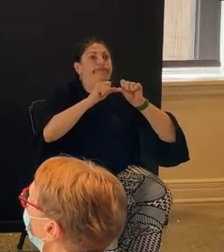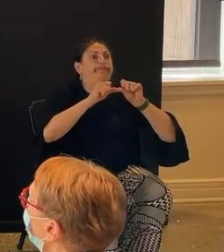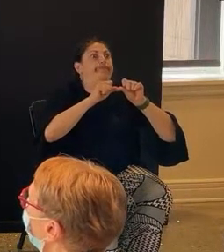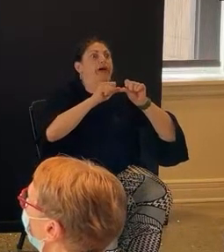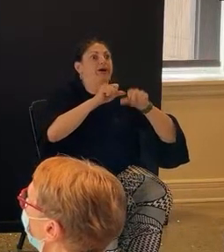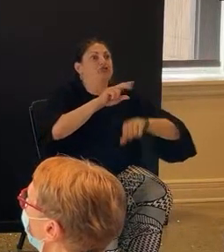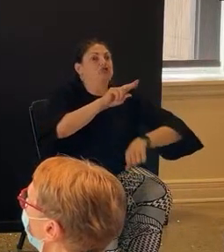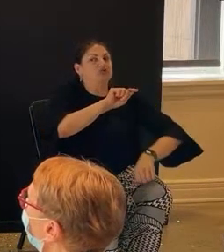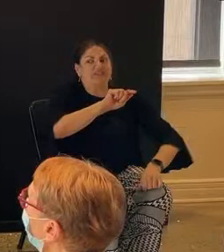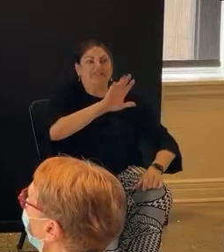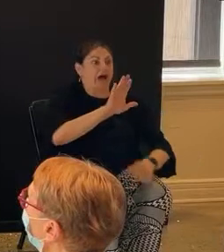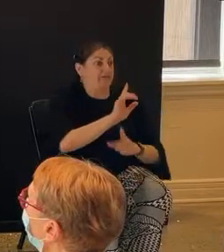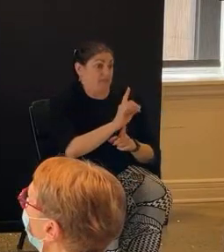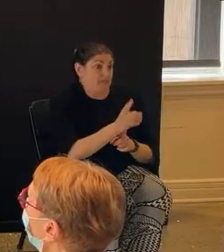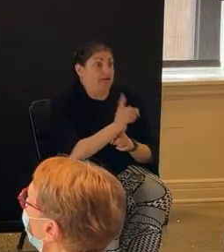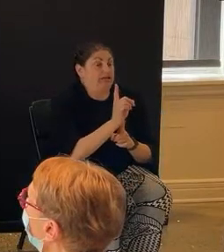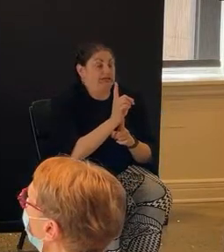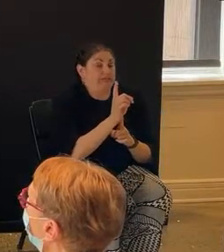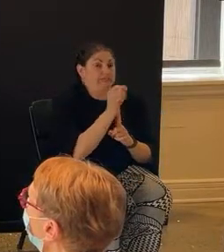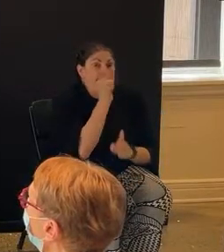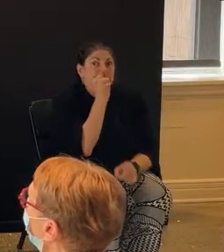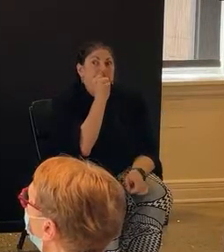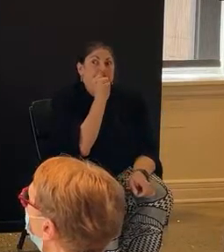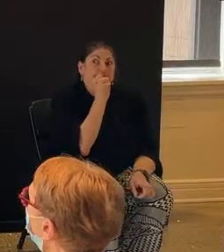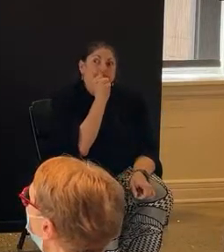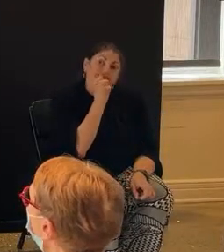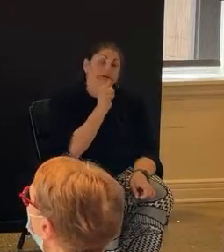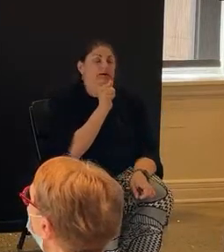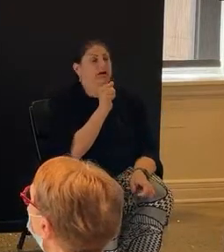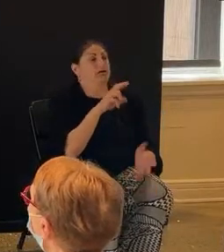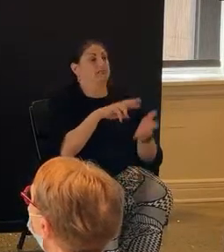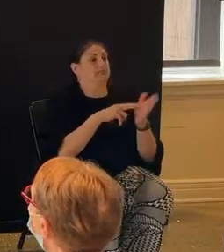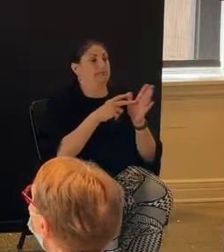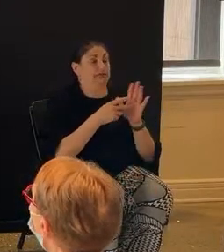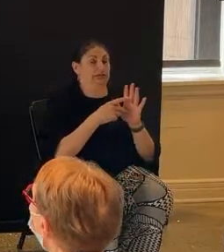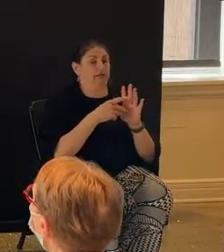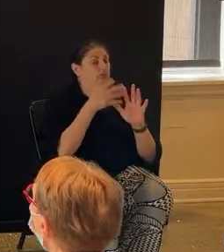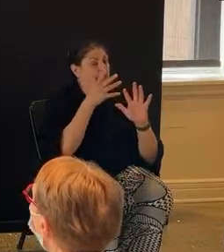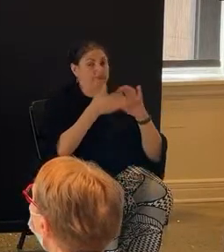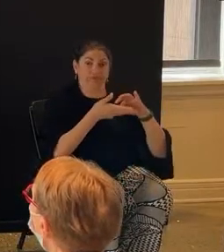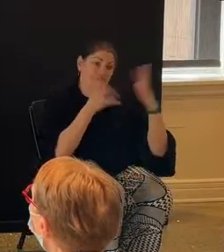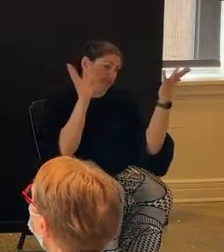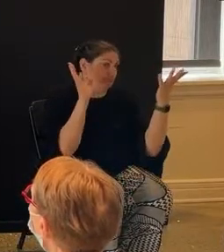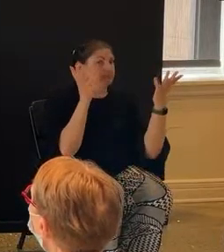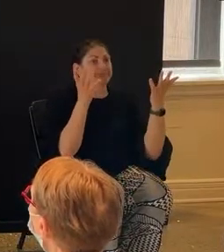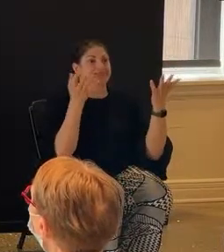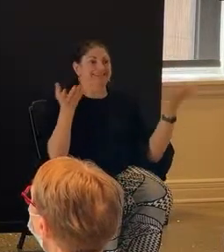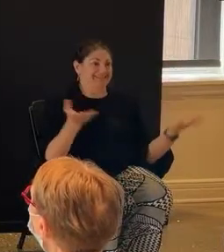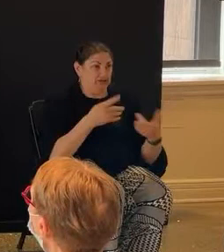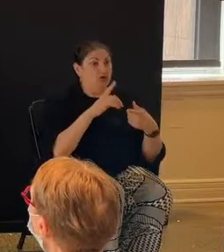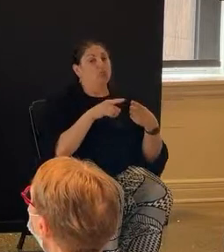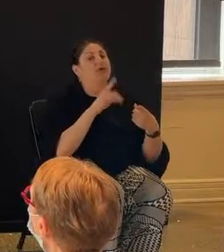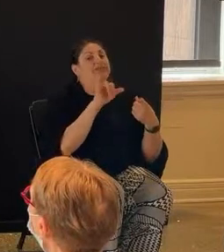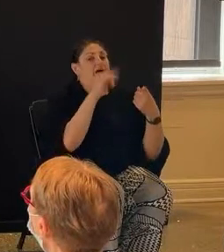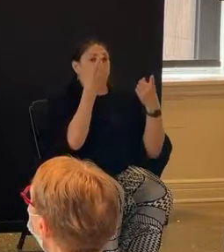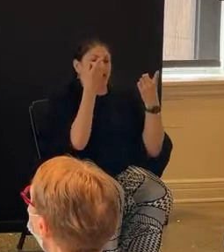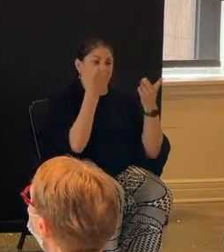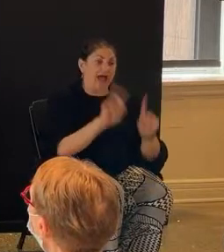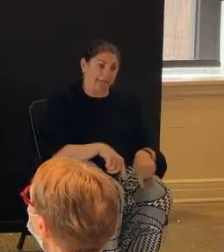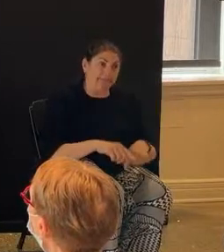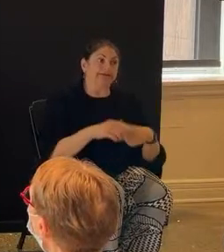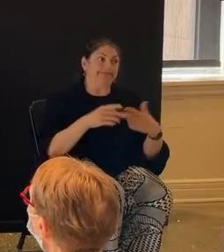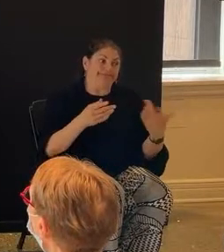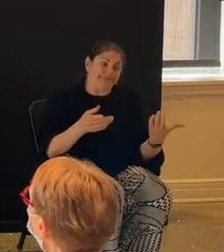So, you know, so we're going to be in for a world of hurt here when that happens. We have a lot